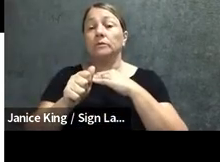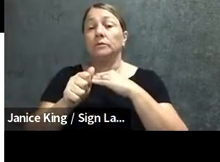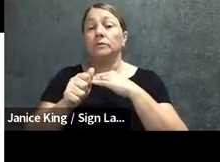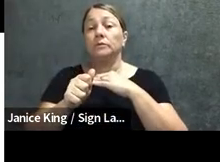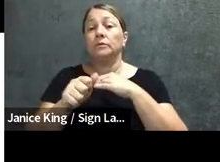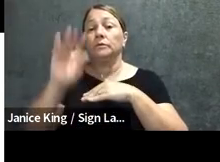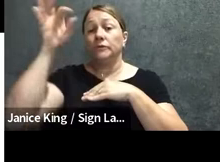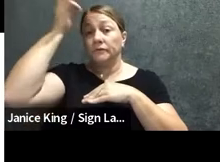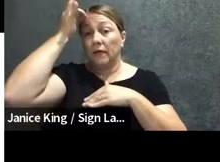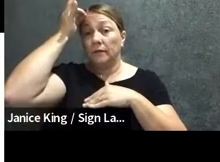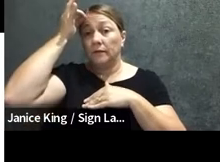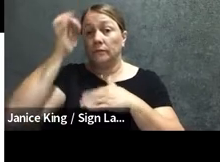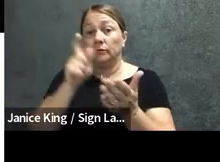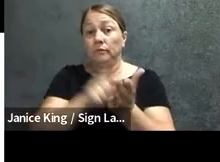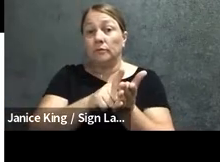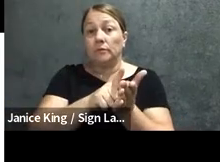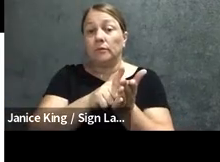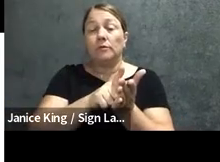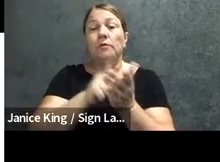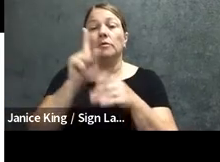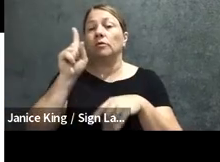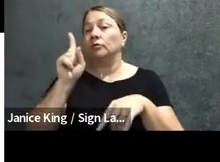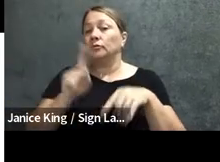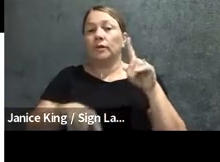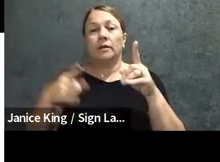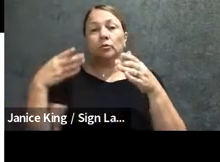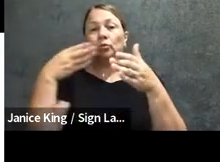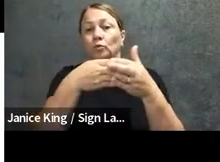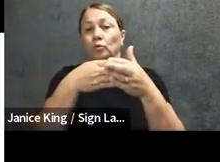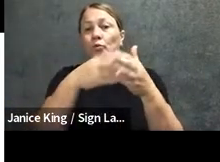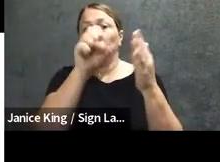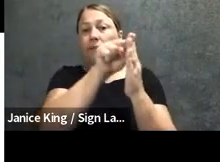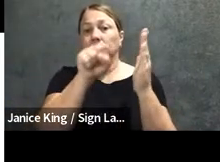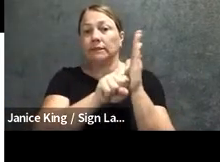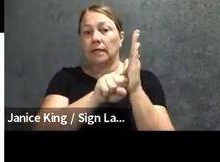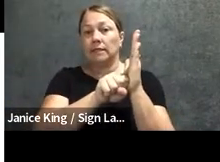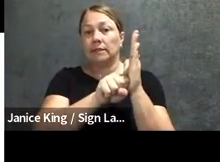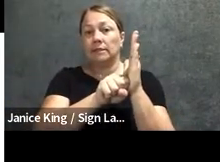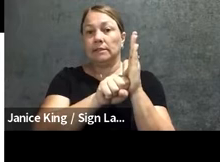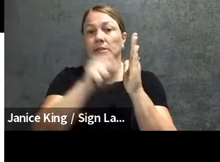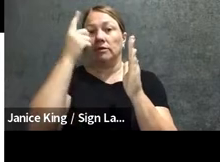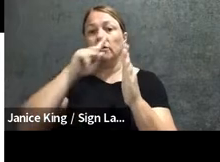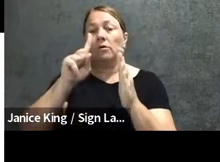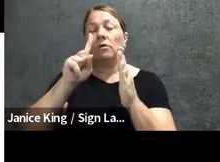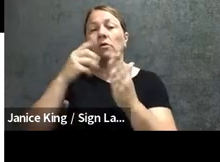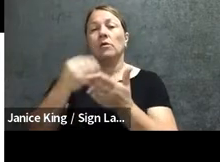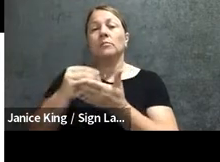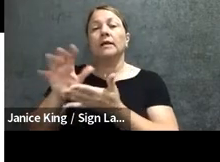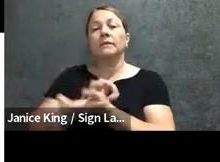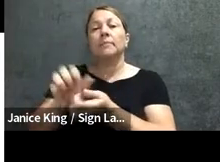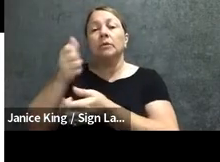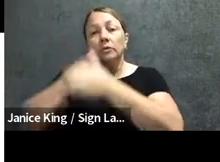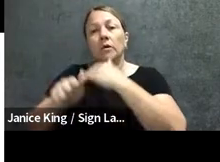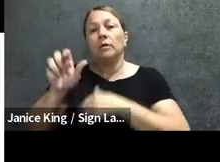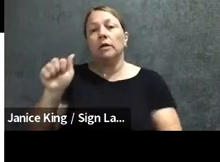under federal law, you can't sue the state for money damages under the ADA.